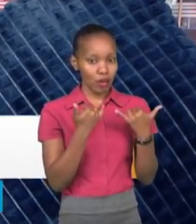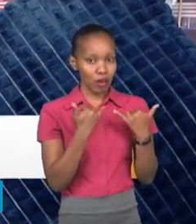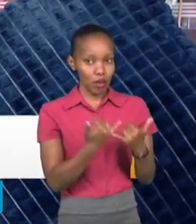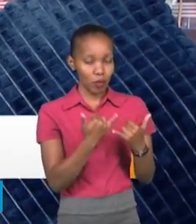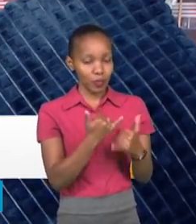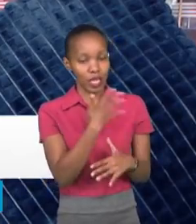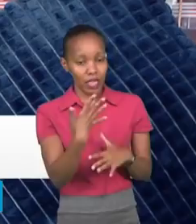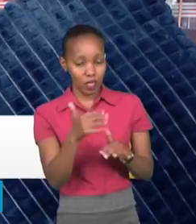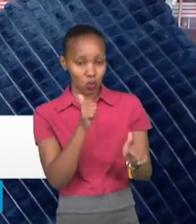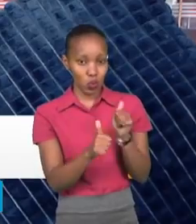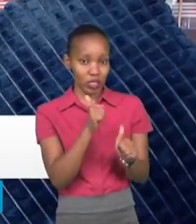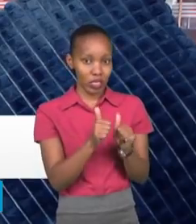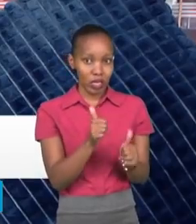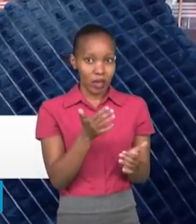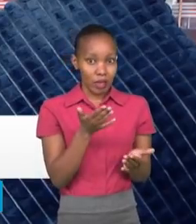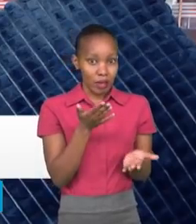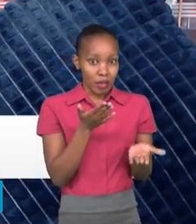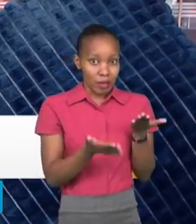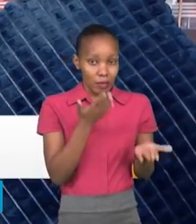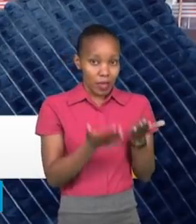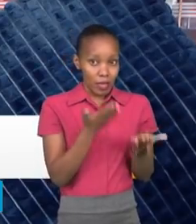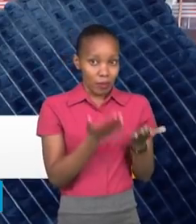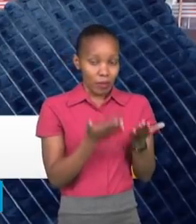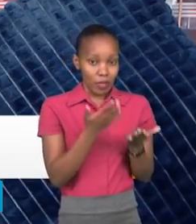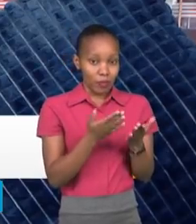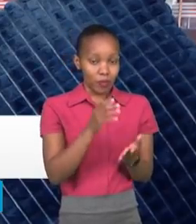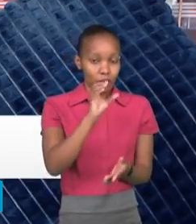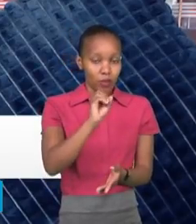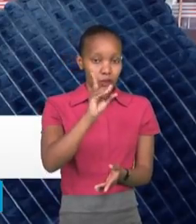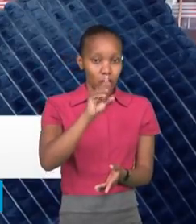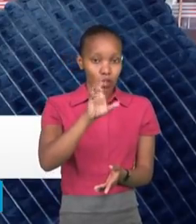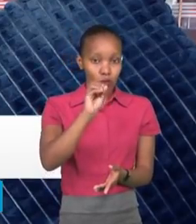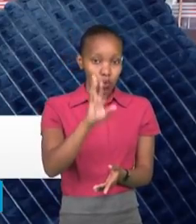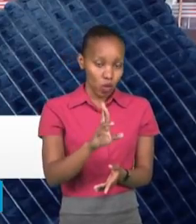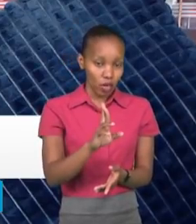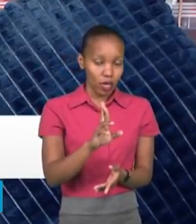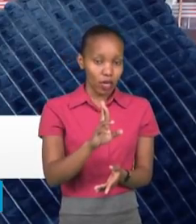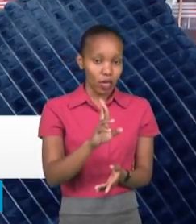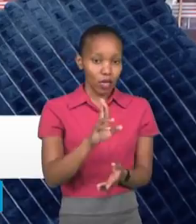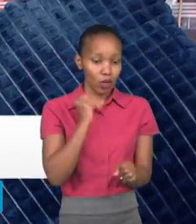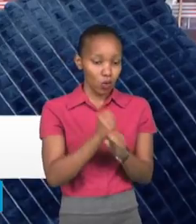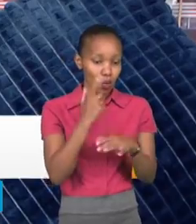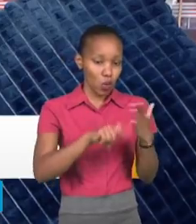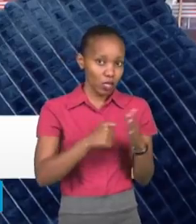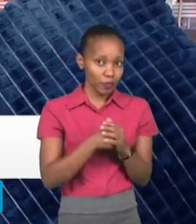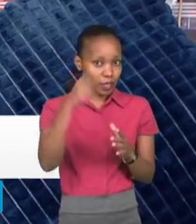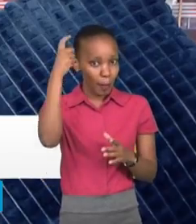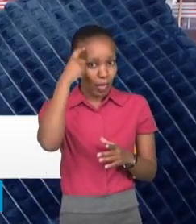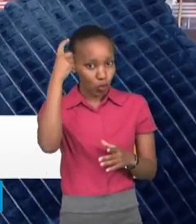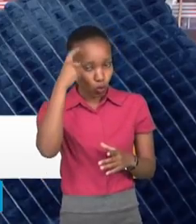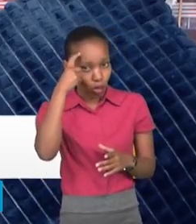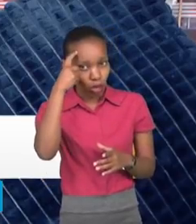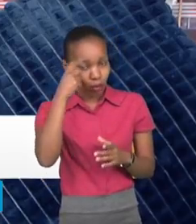of the things that perhaps the Francis Odor actually borrowed from us mm-hmm. was just the mental resilience.